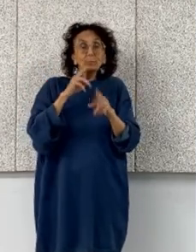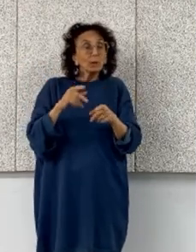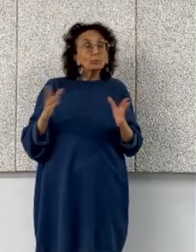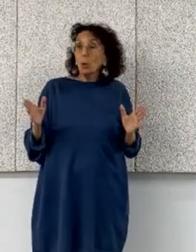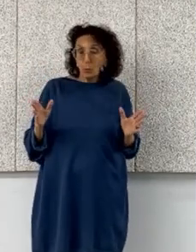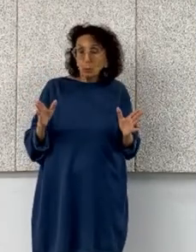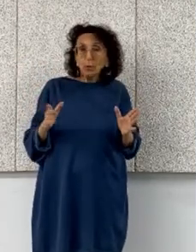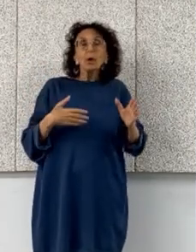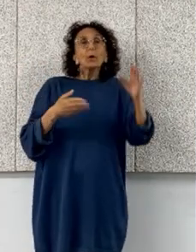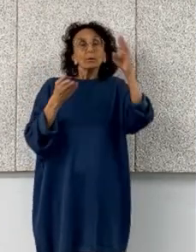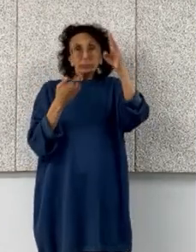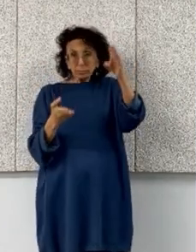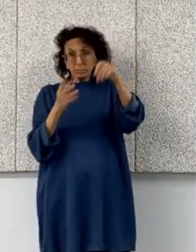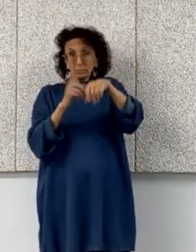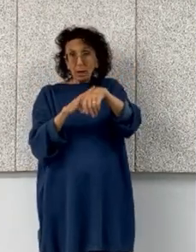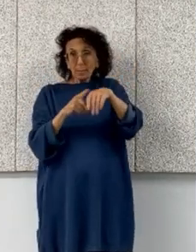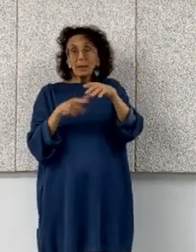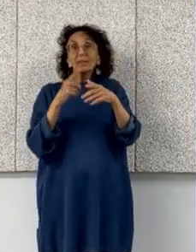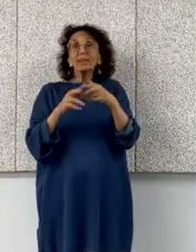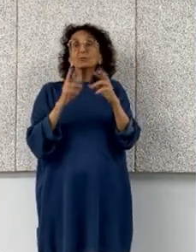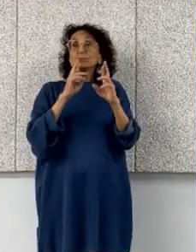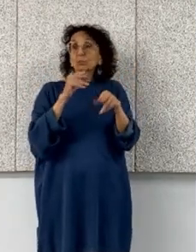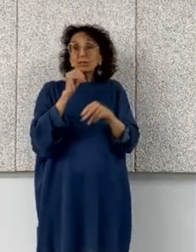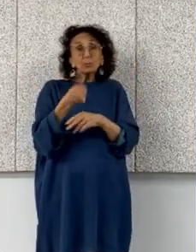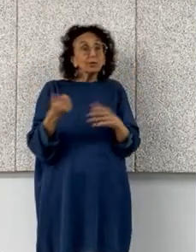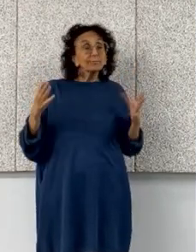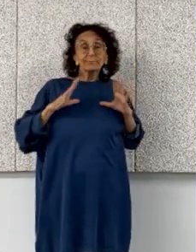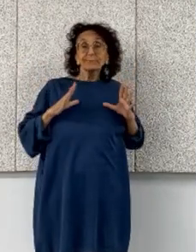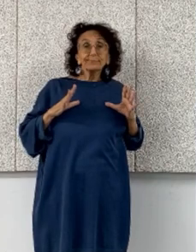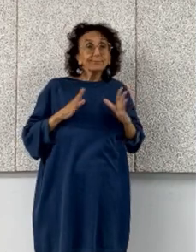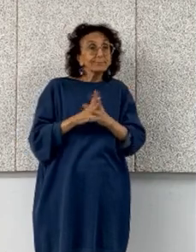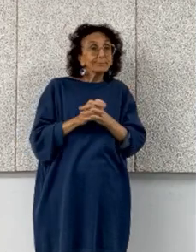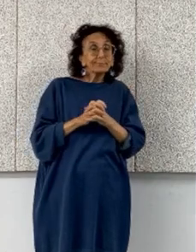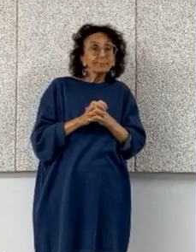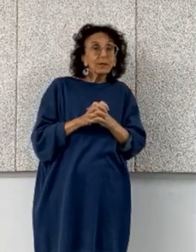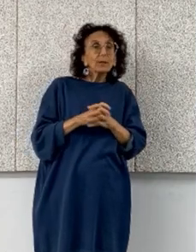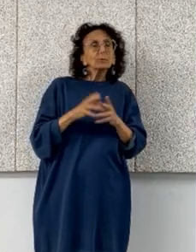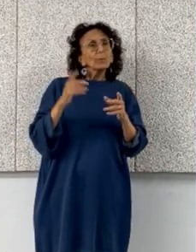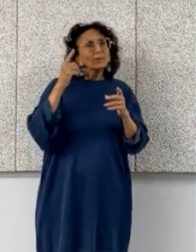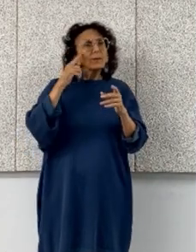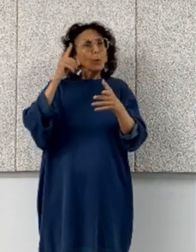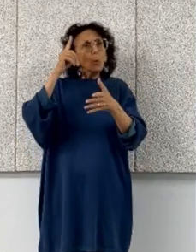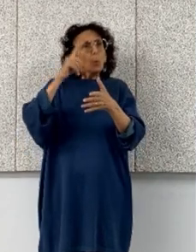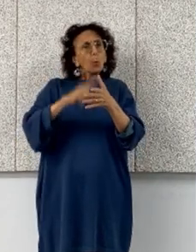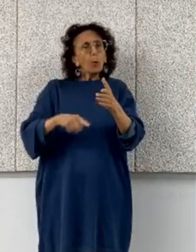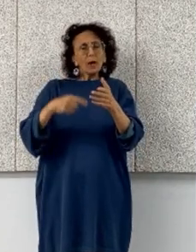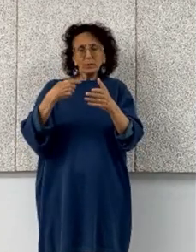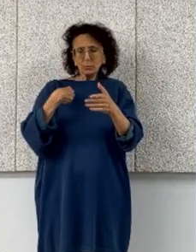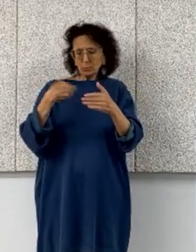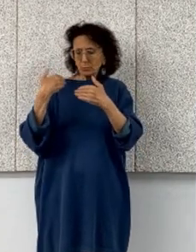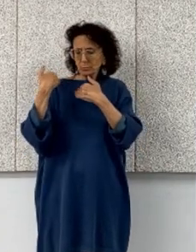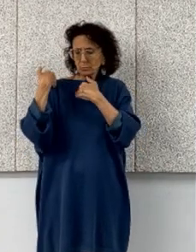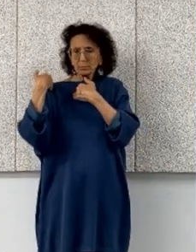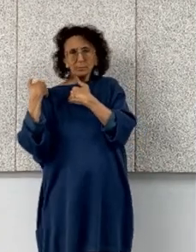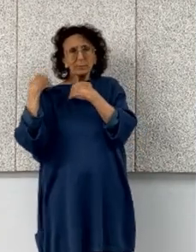figuring out what those cares that you can take are. Yeah. That make, you know, you see someone sending an email at 3 o'clock in the morning